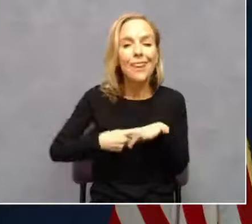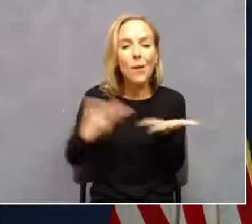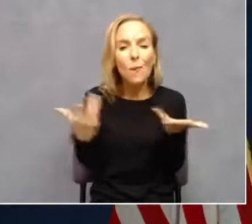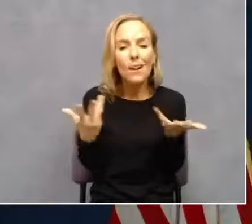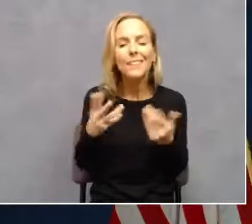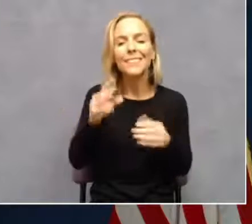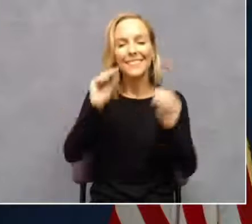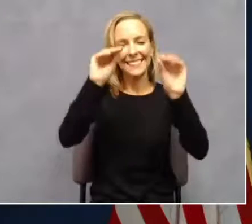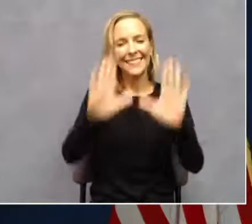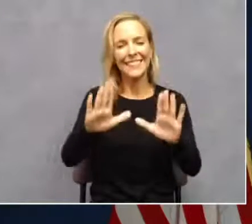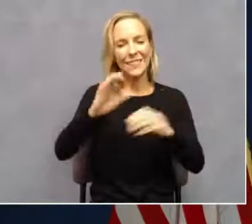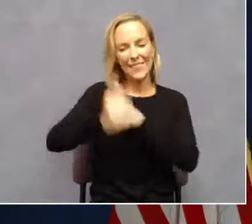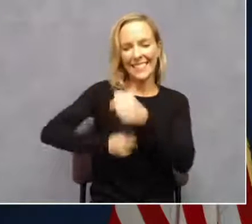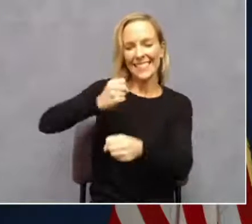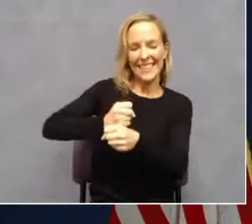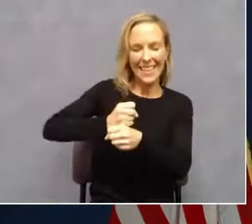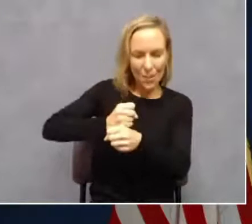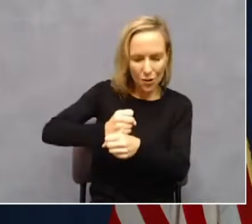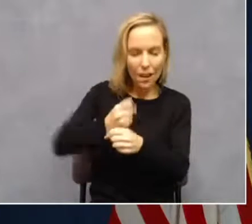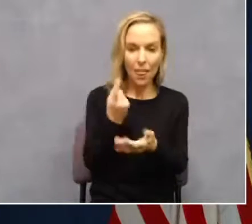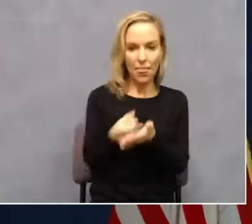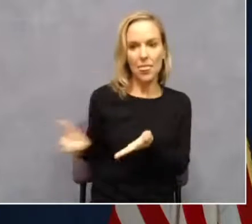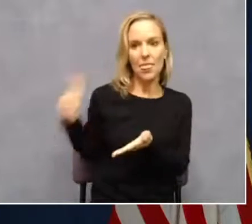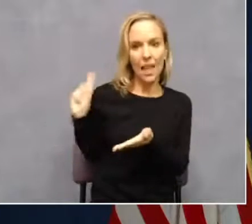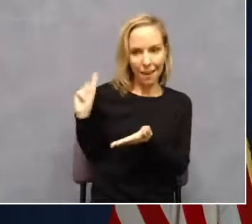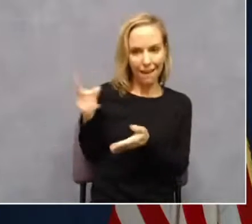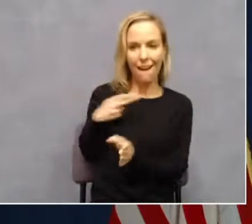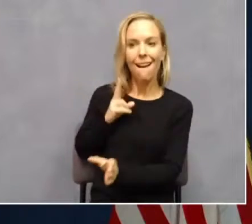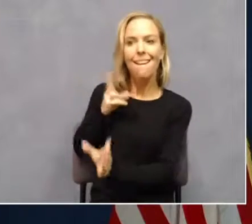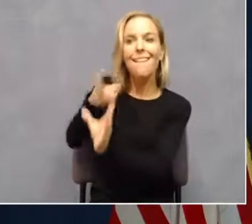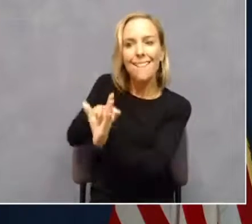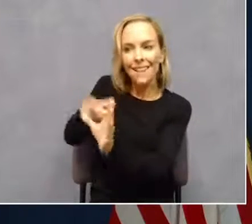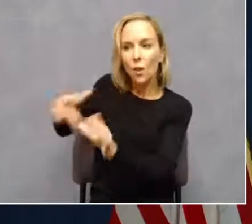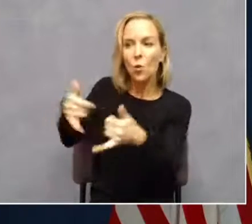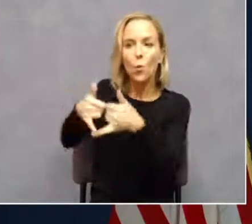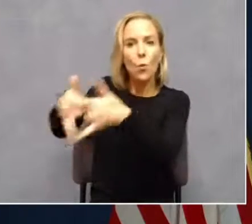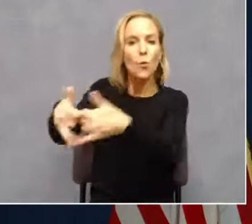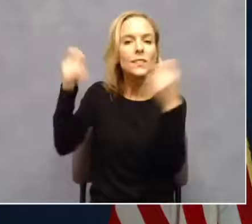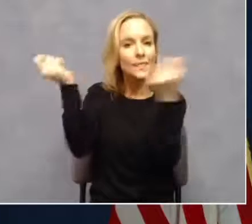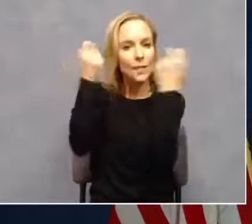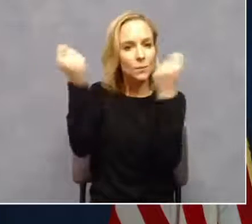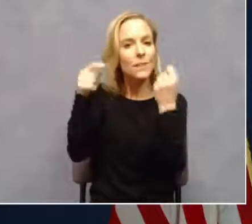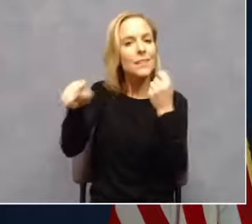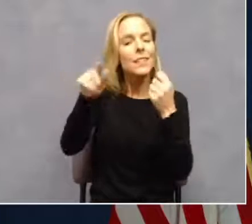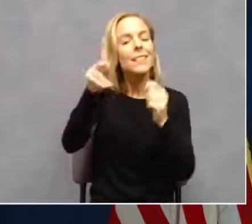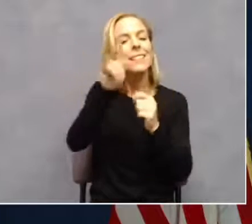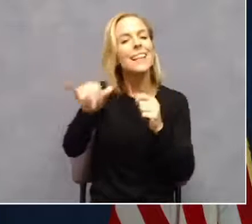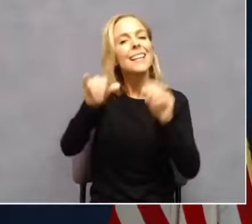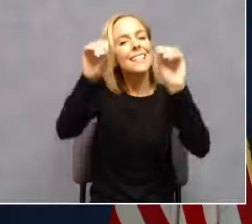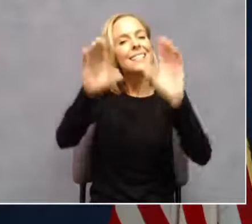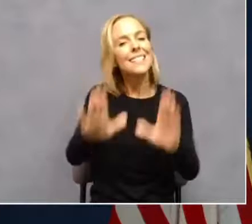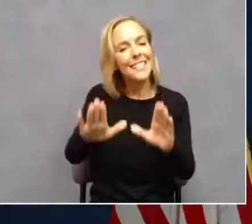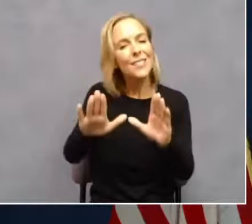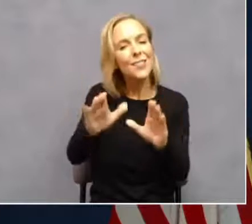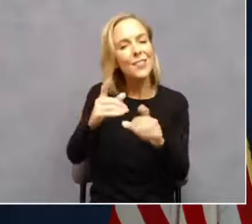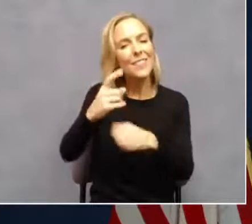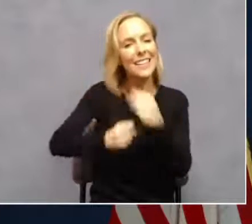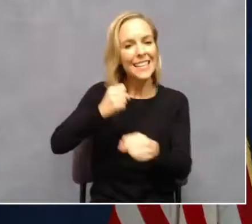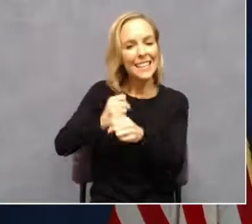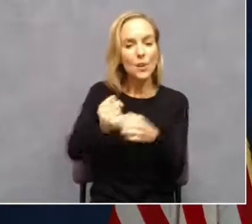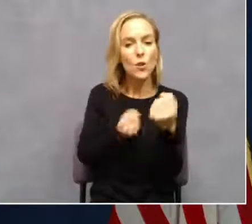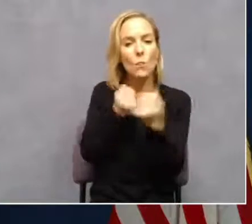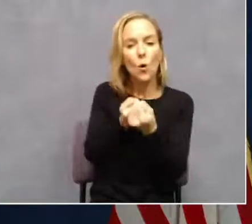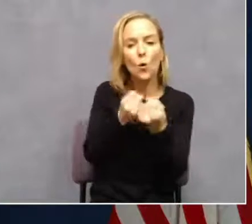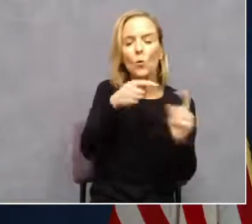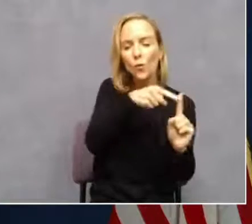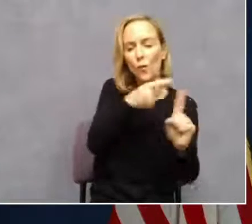Year. Last week I got to participate in the awards ceremony for the Kentucky Teacher of the Year, sponsored by Valvoline. And for me,